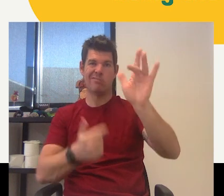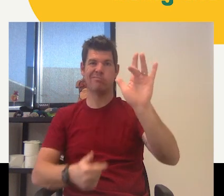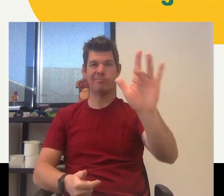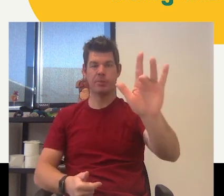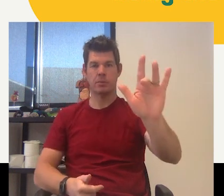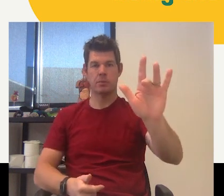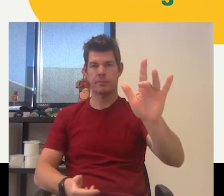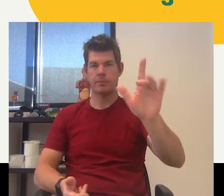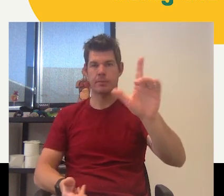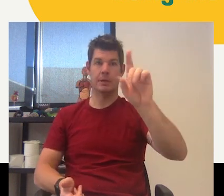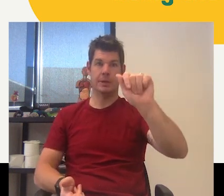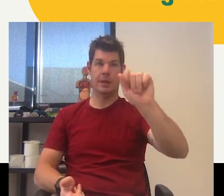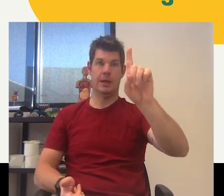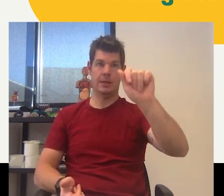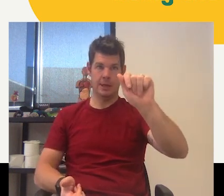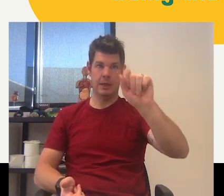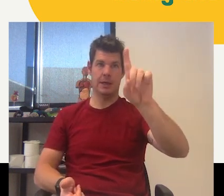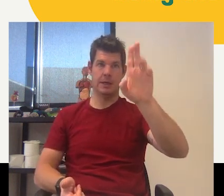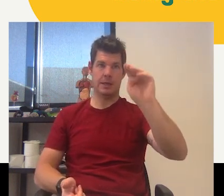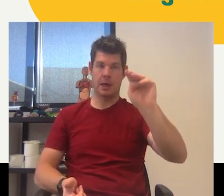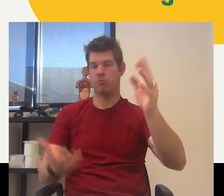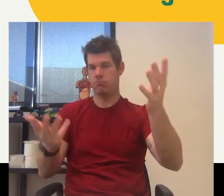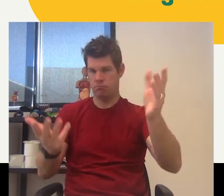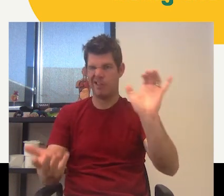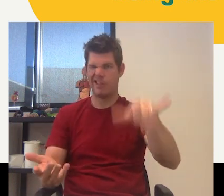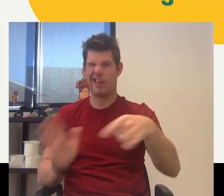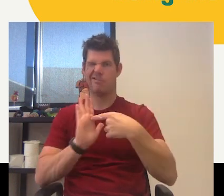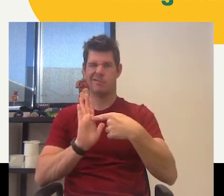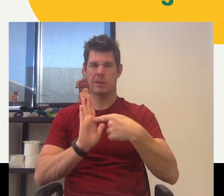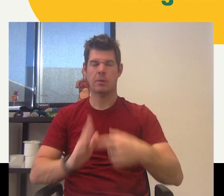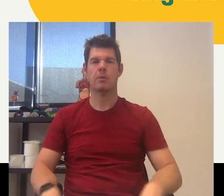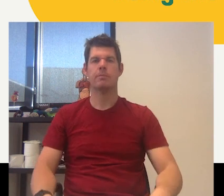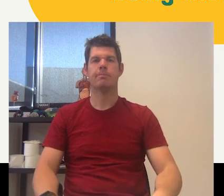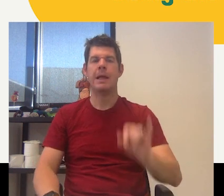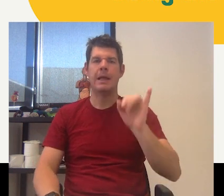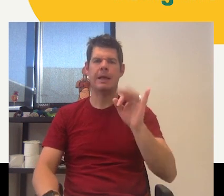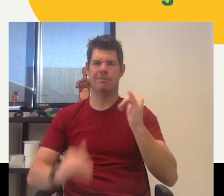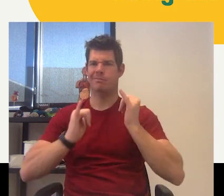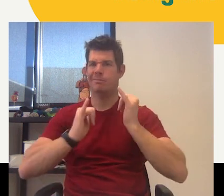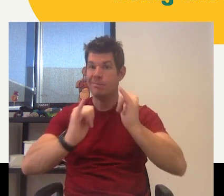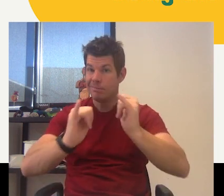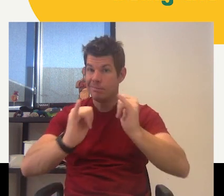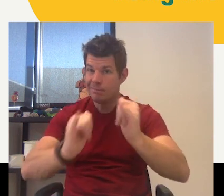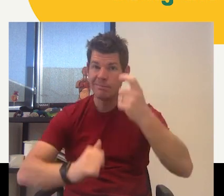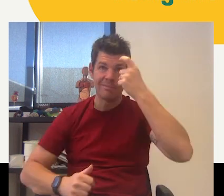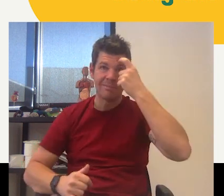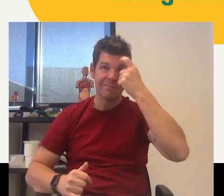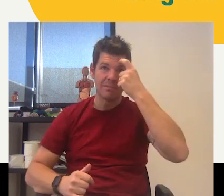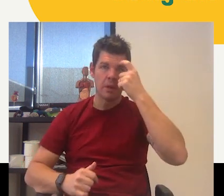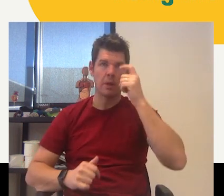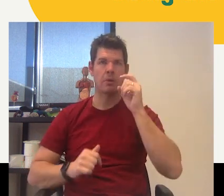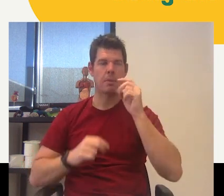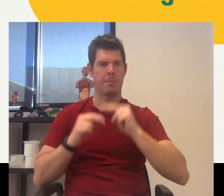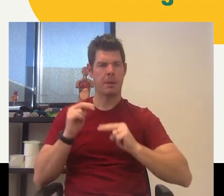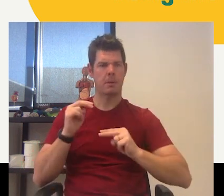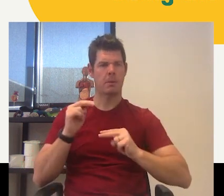bit like my brain, then you're going to be thinking that you're kind of putting pieces together here,